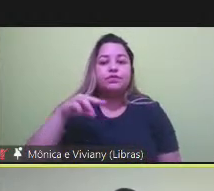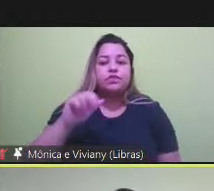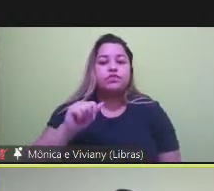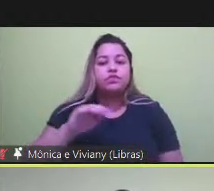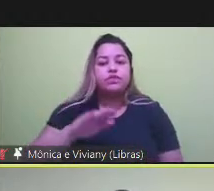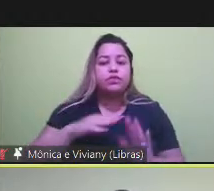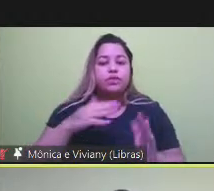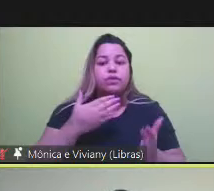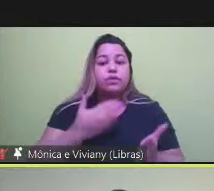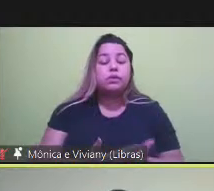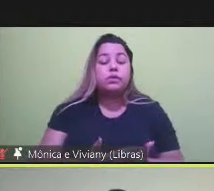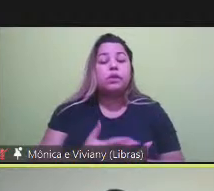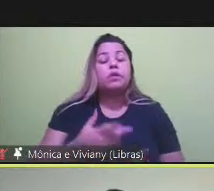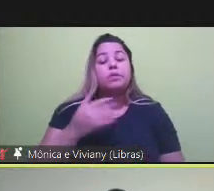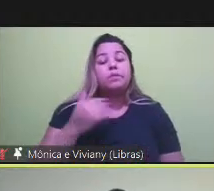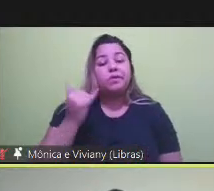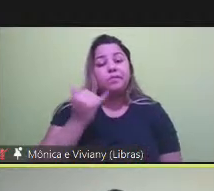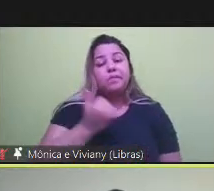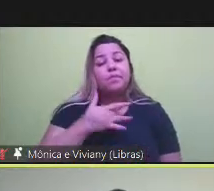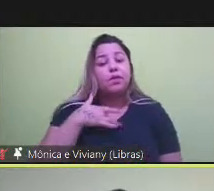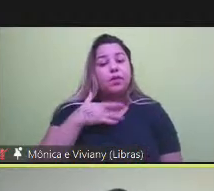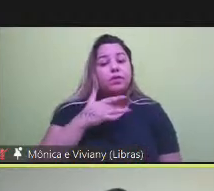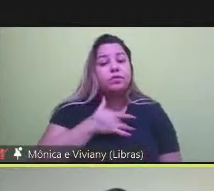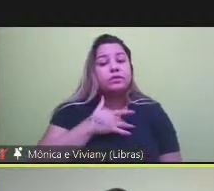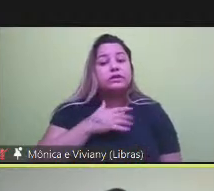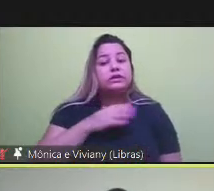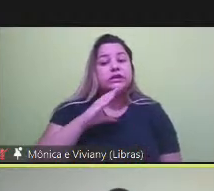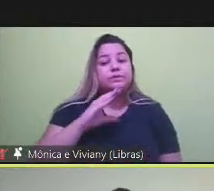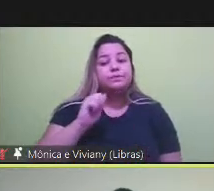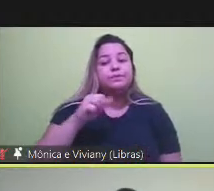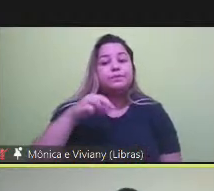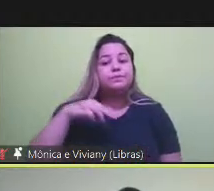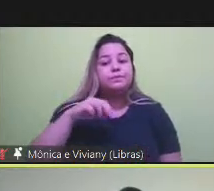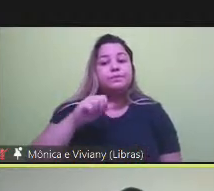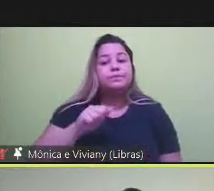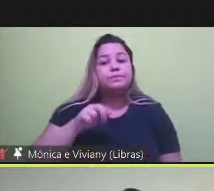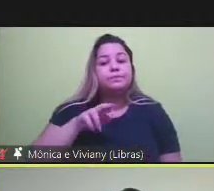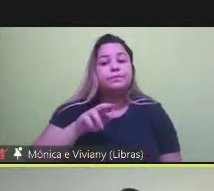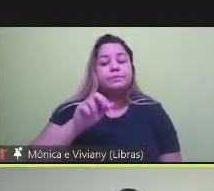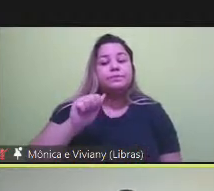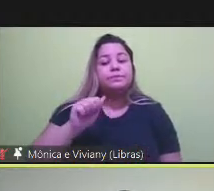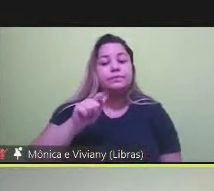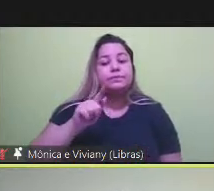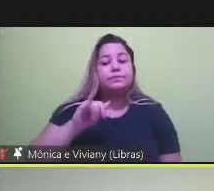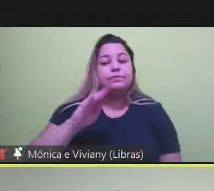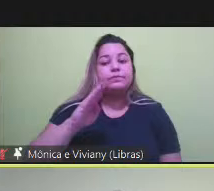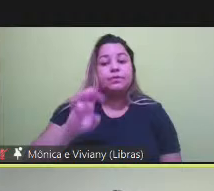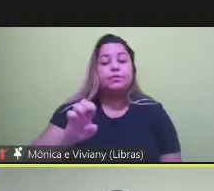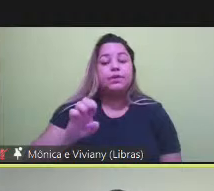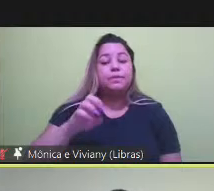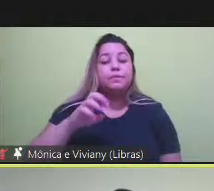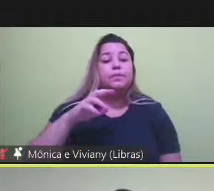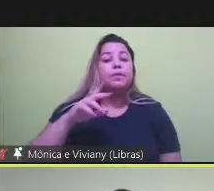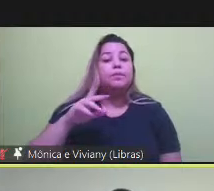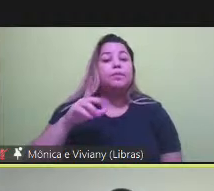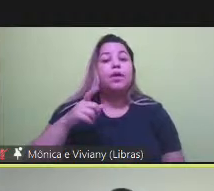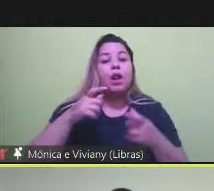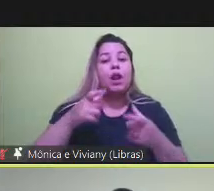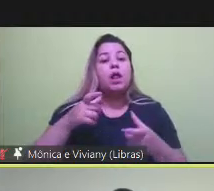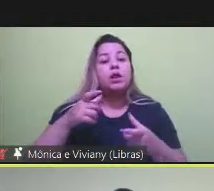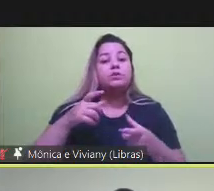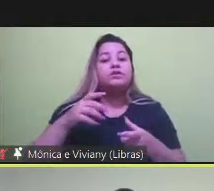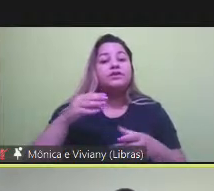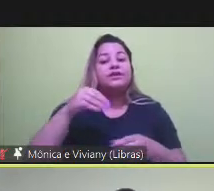Schools. As I said before, Camaragibe is located in Pernambuco,